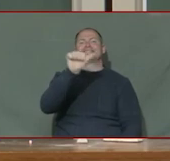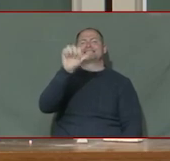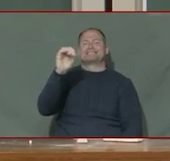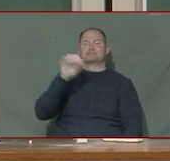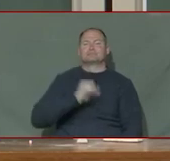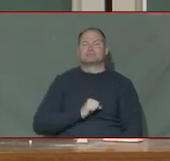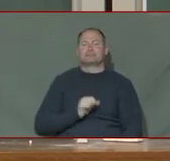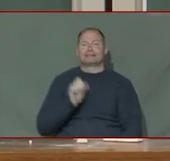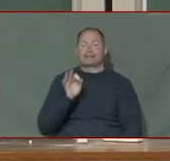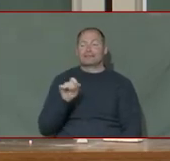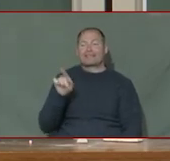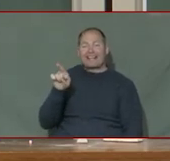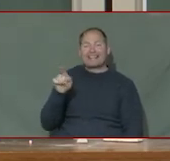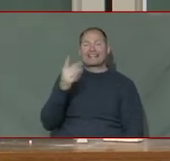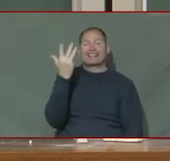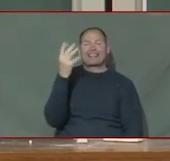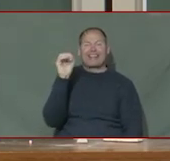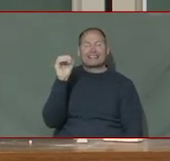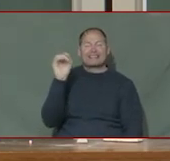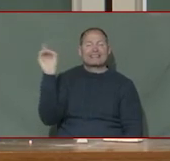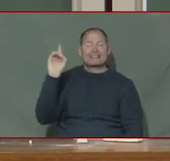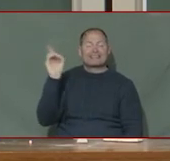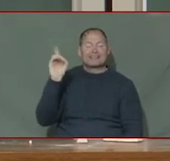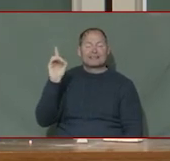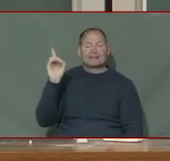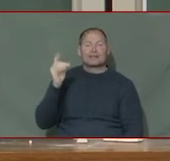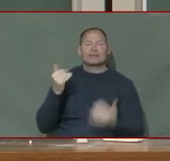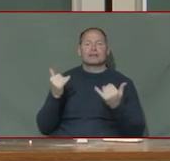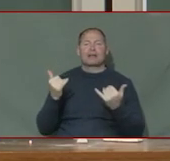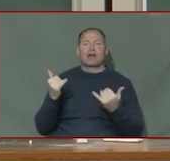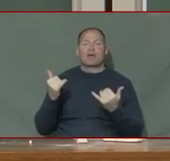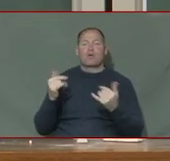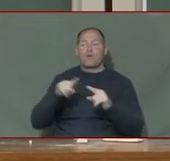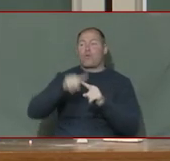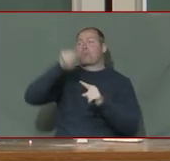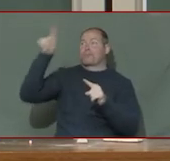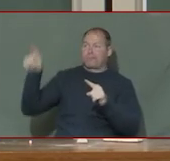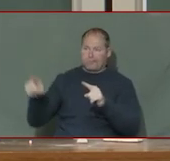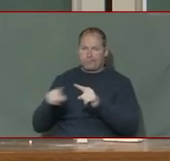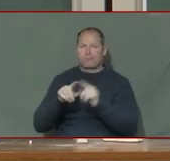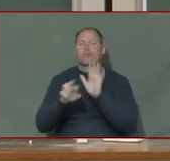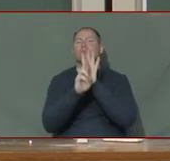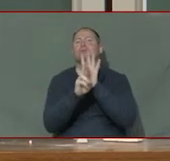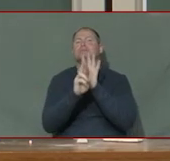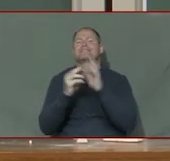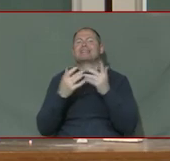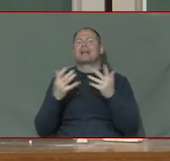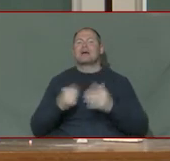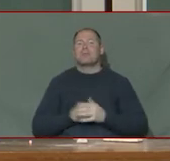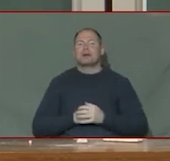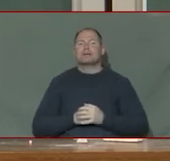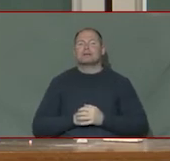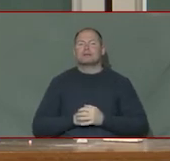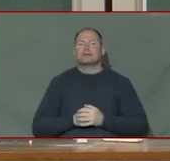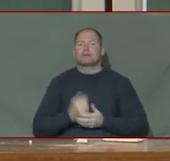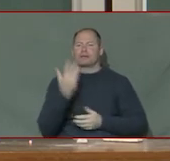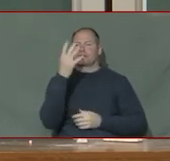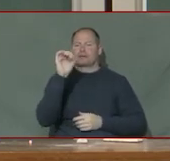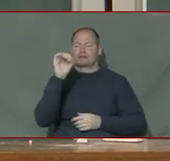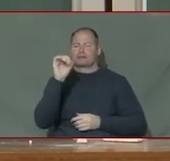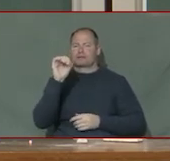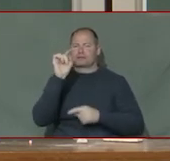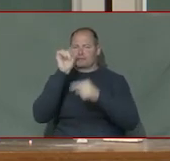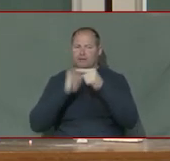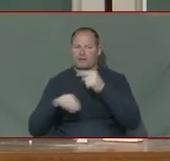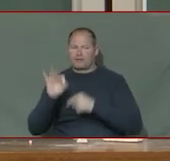is 90 degrees, how much of the full revolution does it represent? 90 divided by 360 is